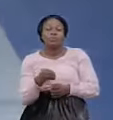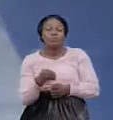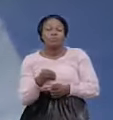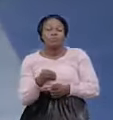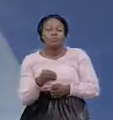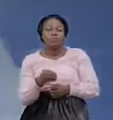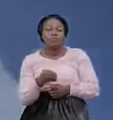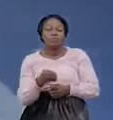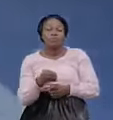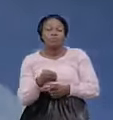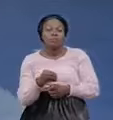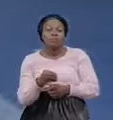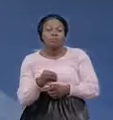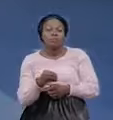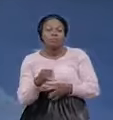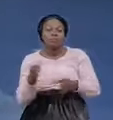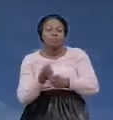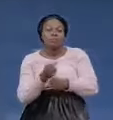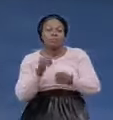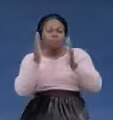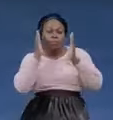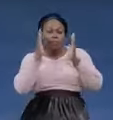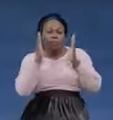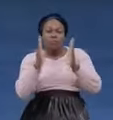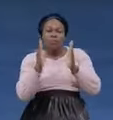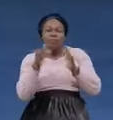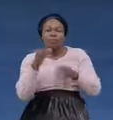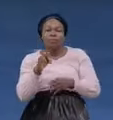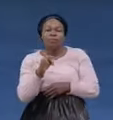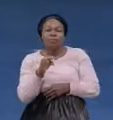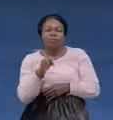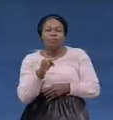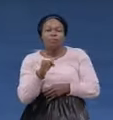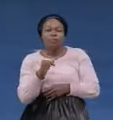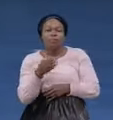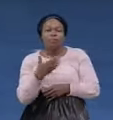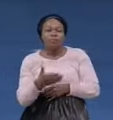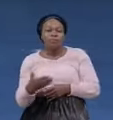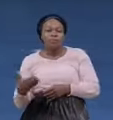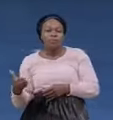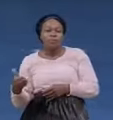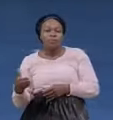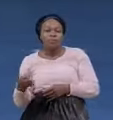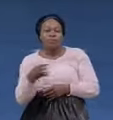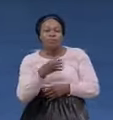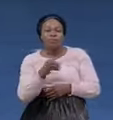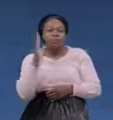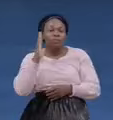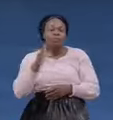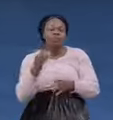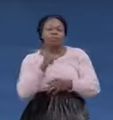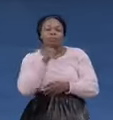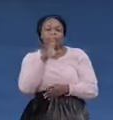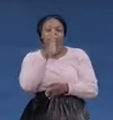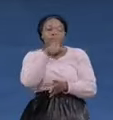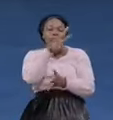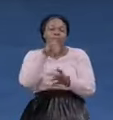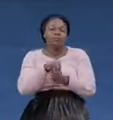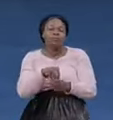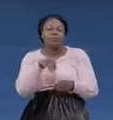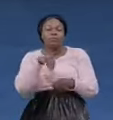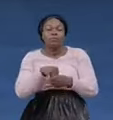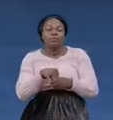issues that are more critical than I thought. I do not support or indulge criminal abduction. I make proof of my career and